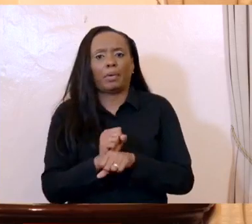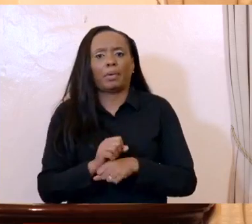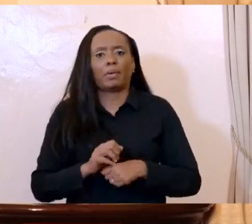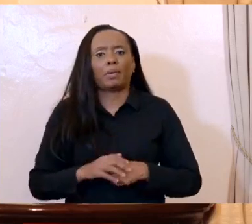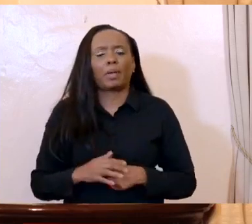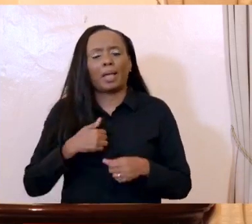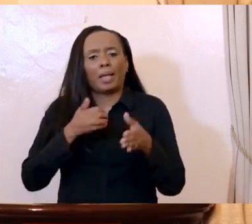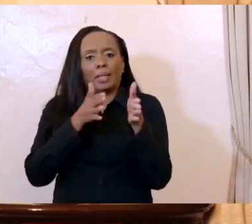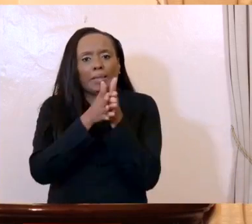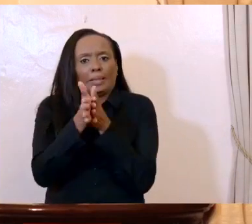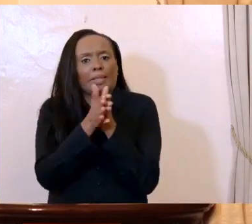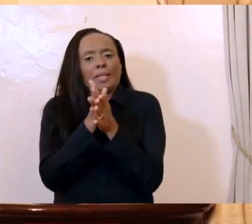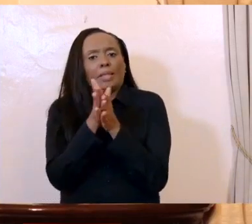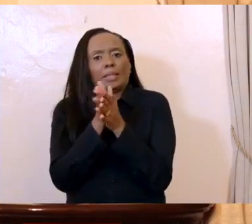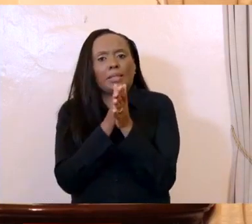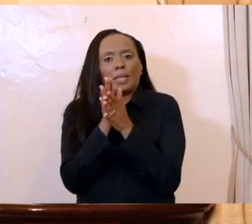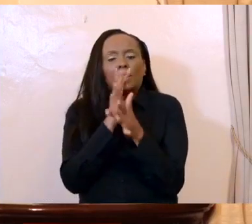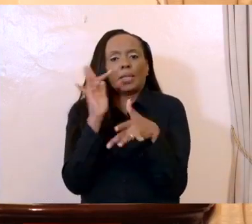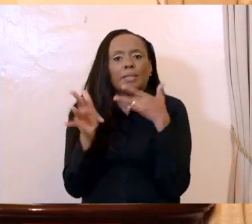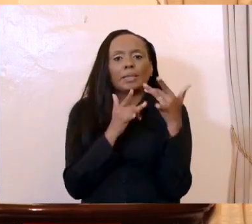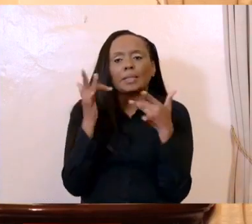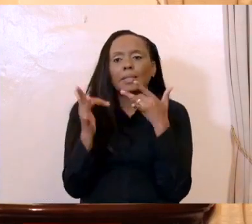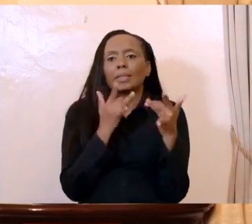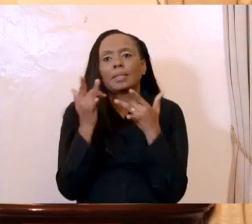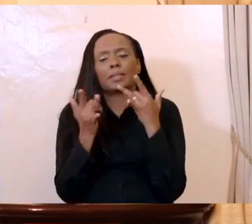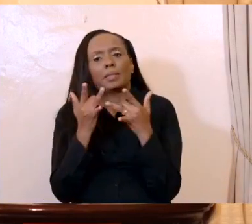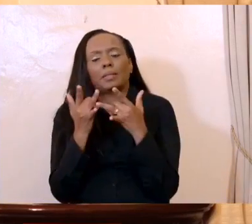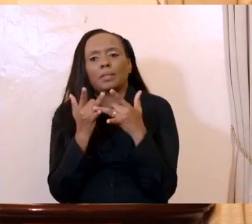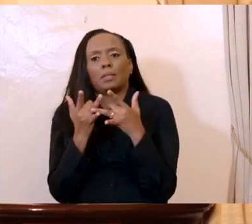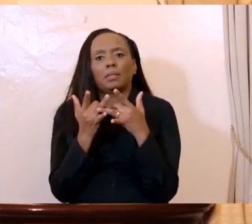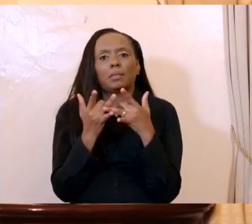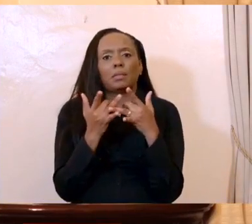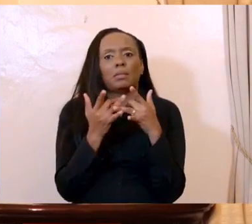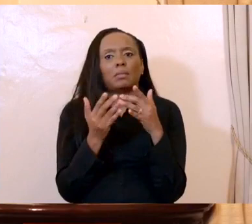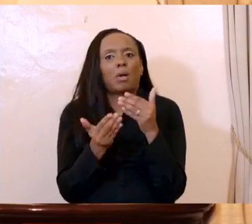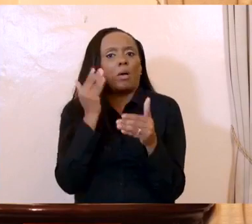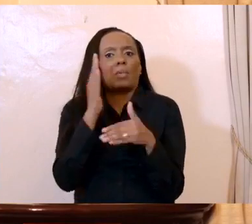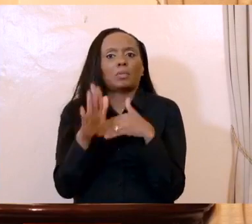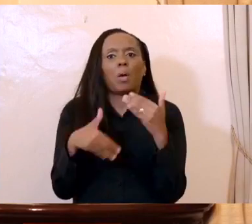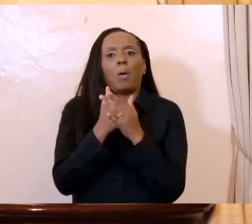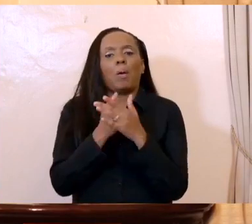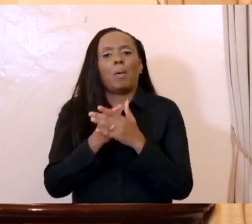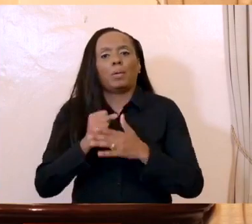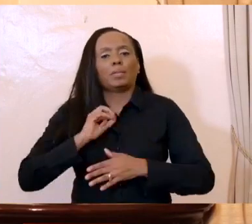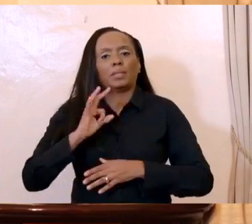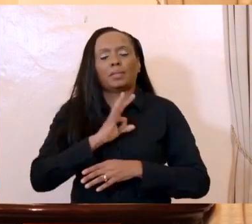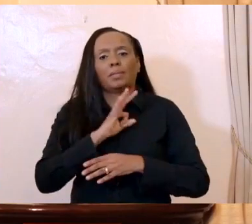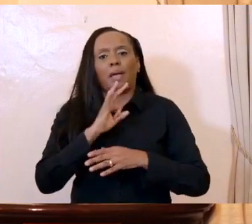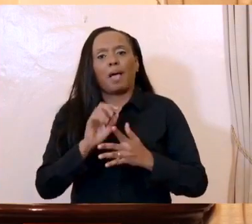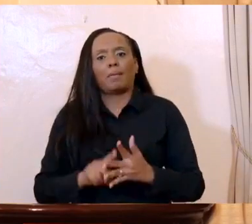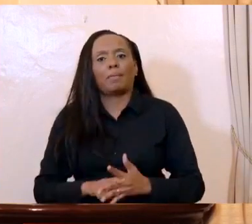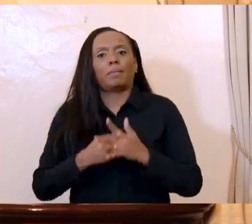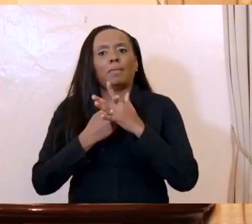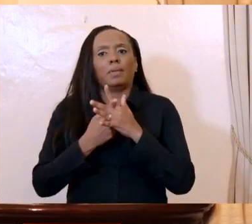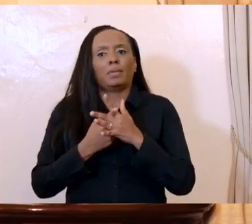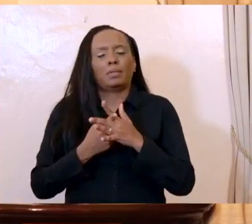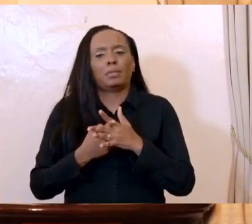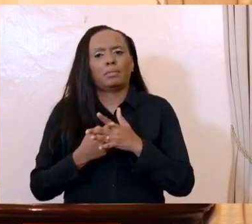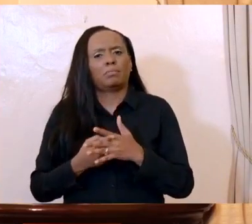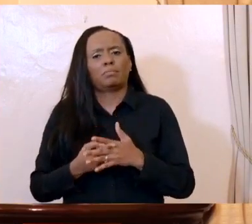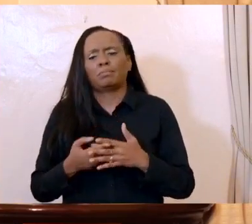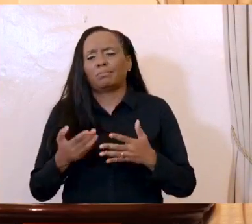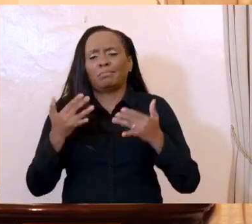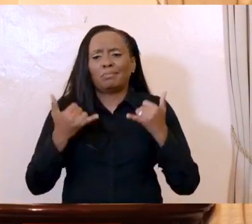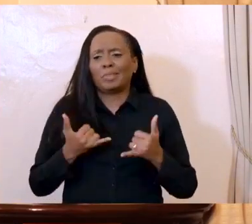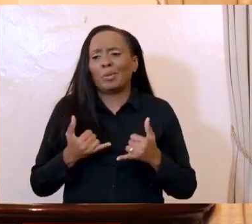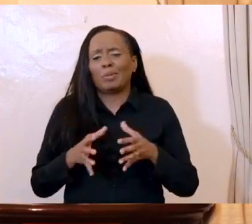I look forward to us having a near full complement so that we can start to put back some activities that eases some of the stress on